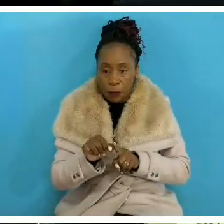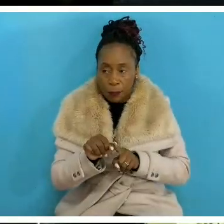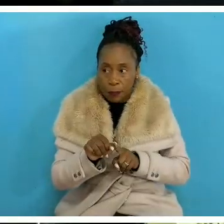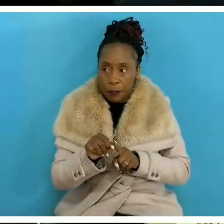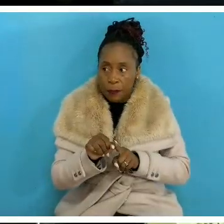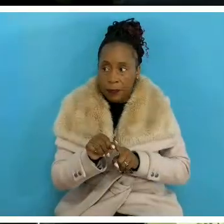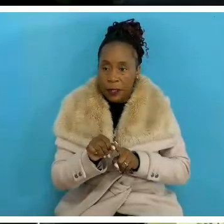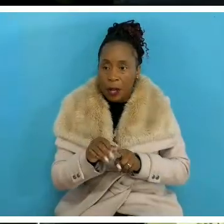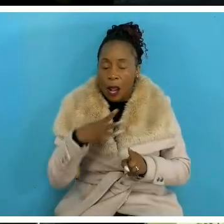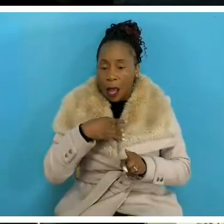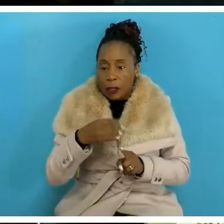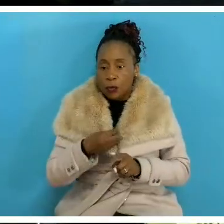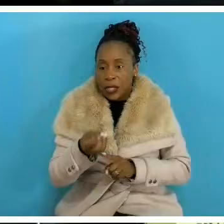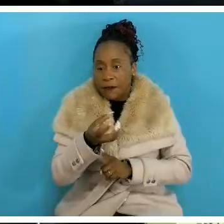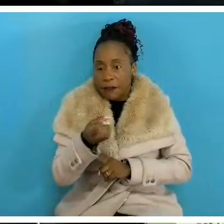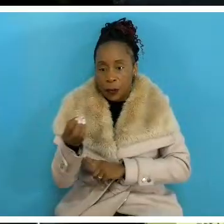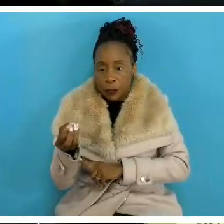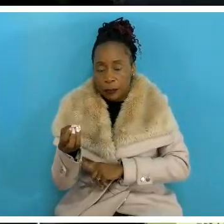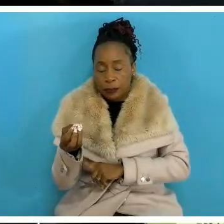want to give you